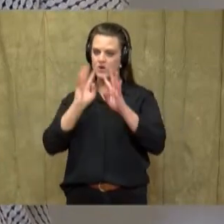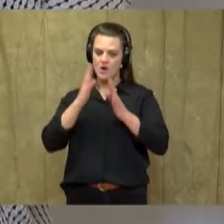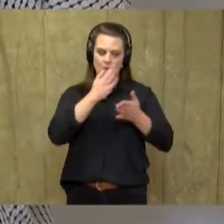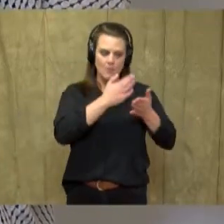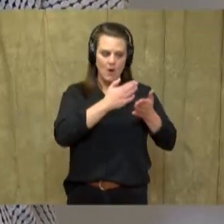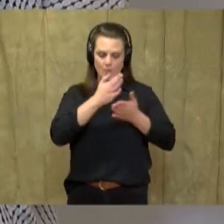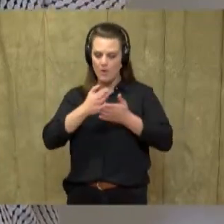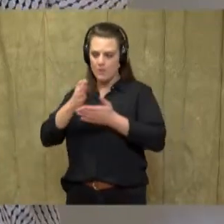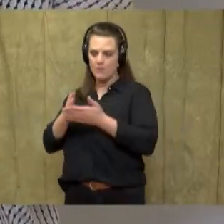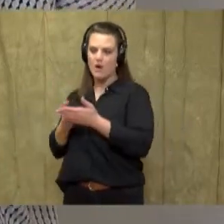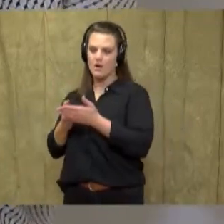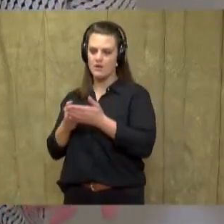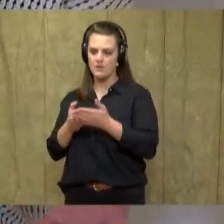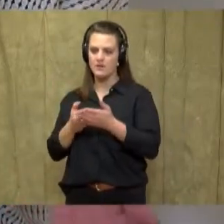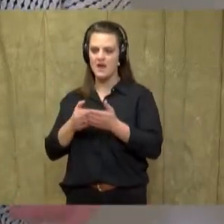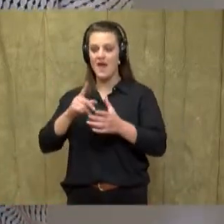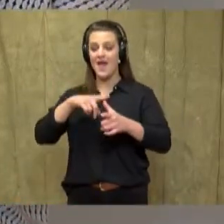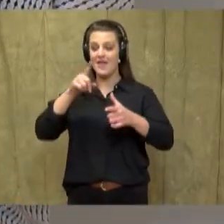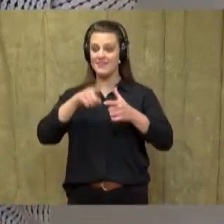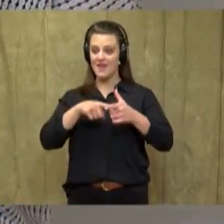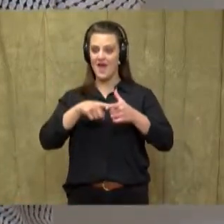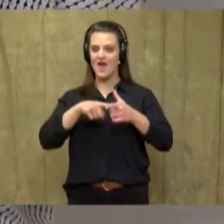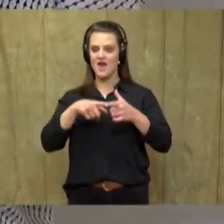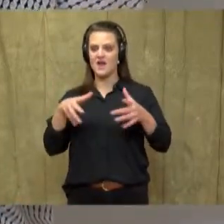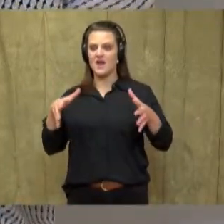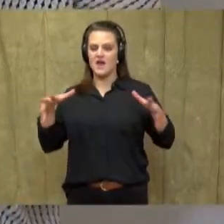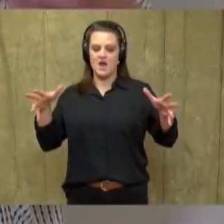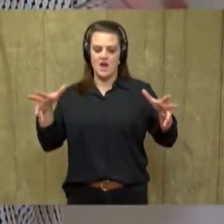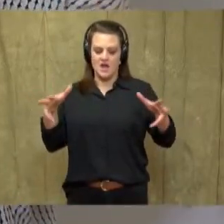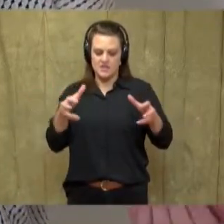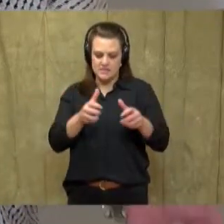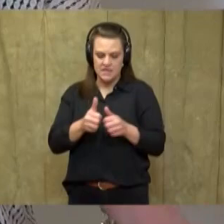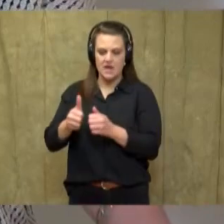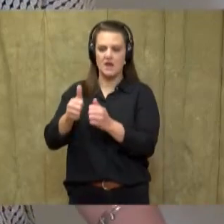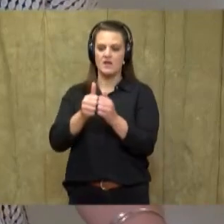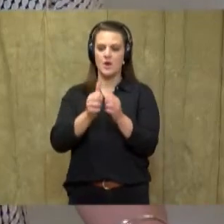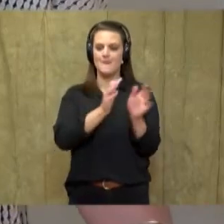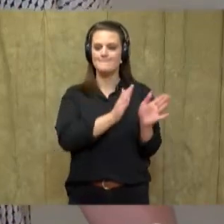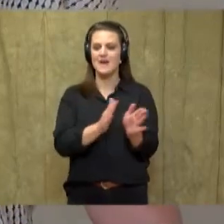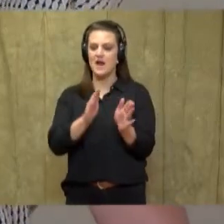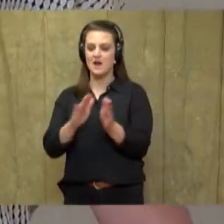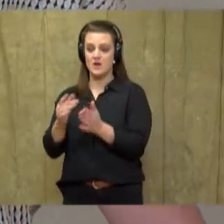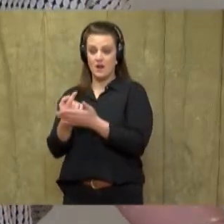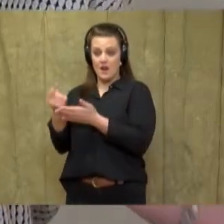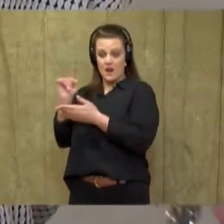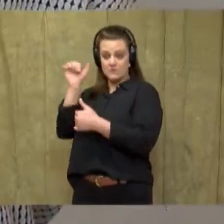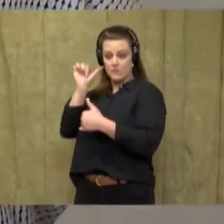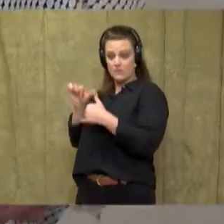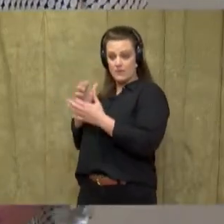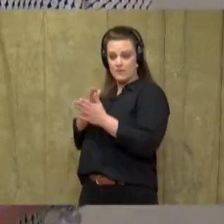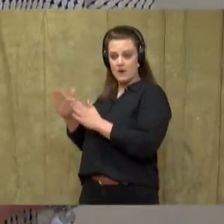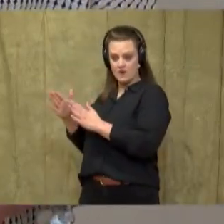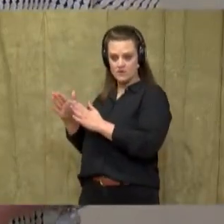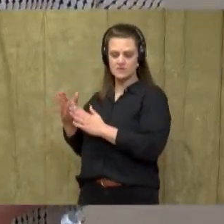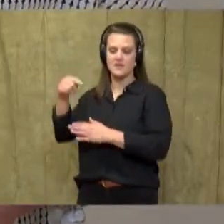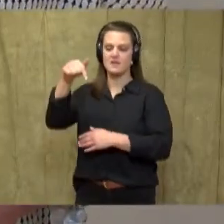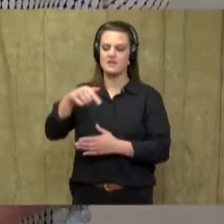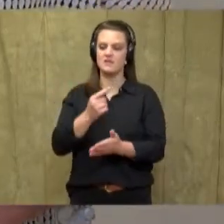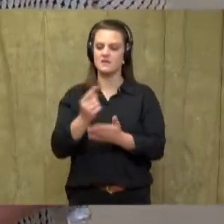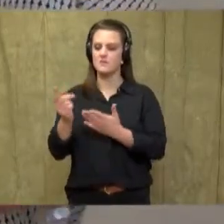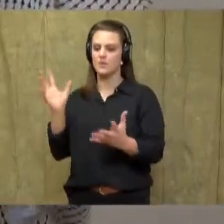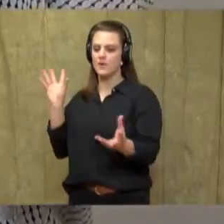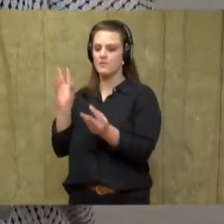of the coordinate plane, and then we're going to put together patterns from last week and our coordinate plane from this